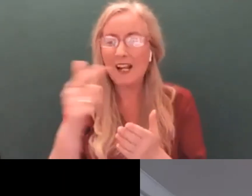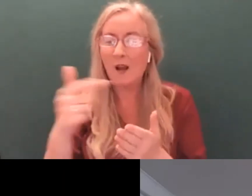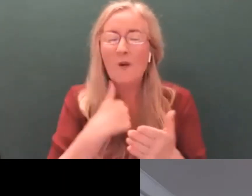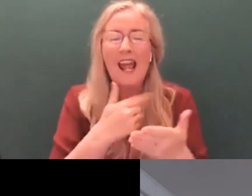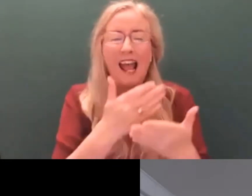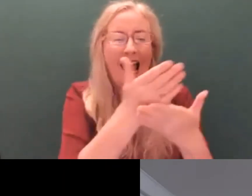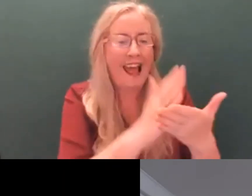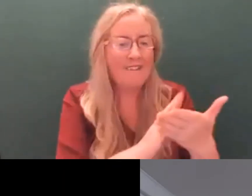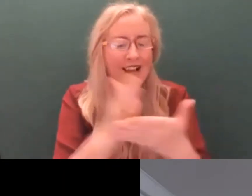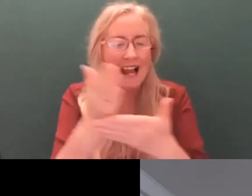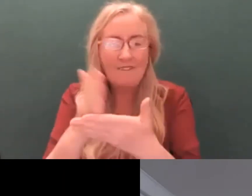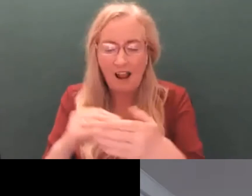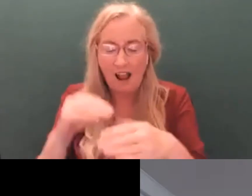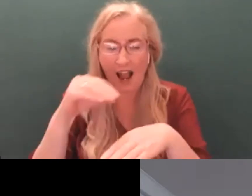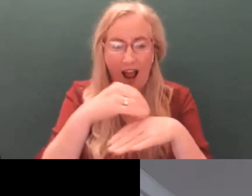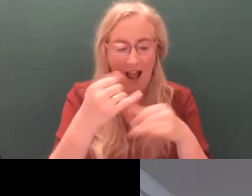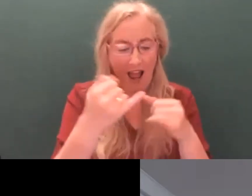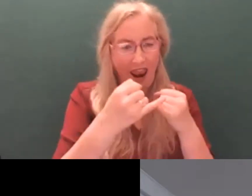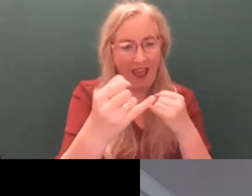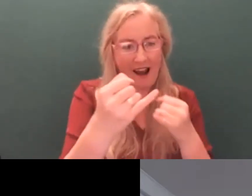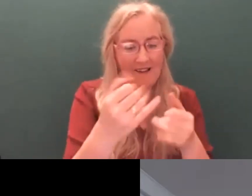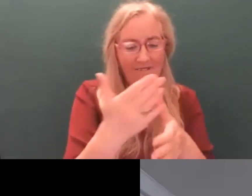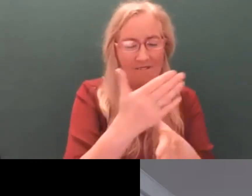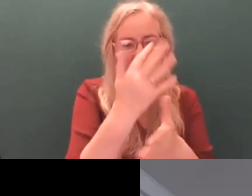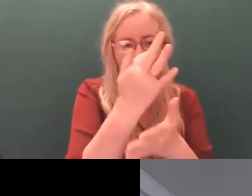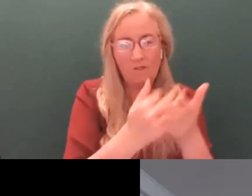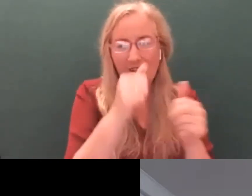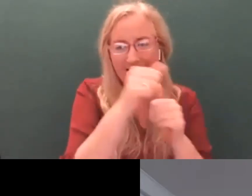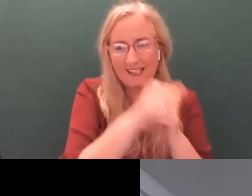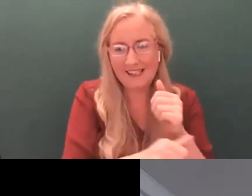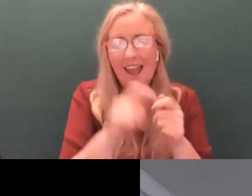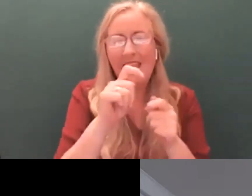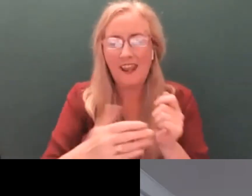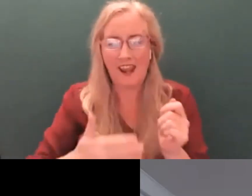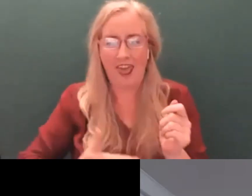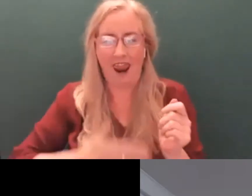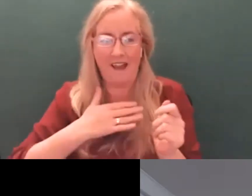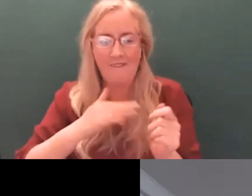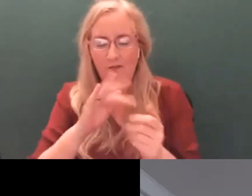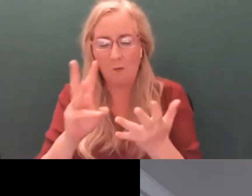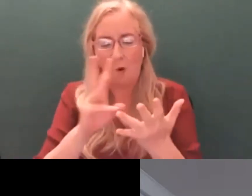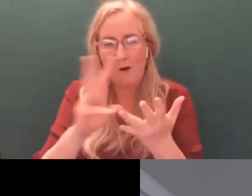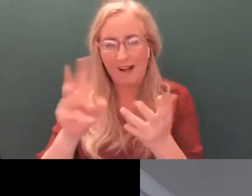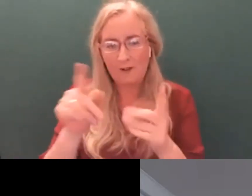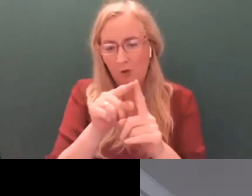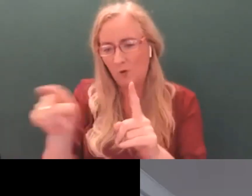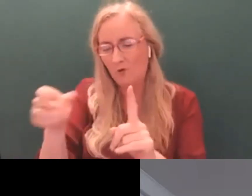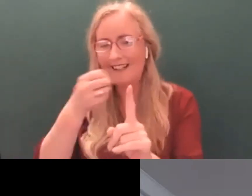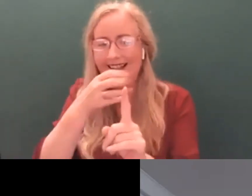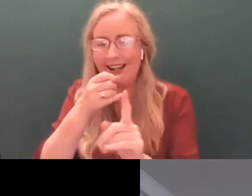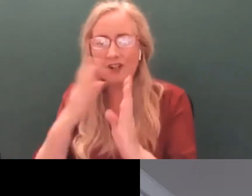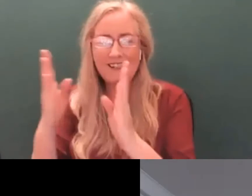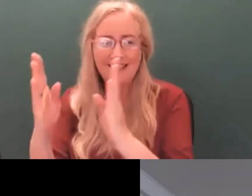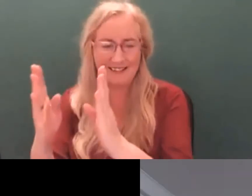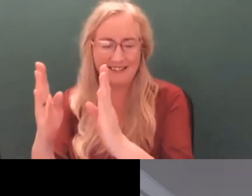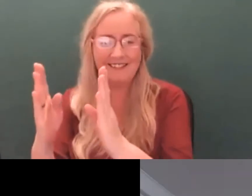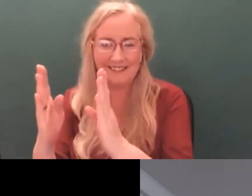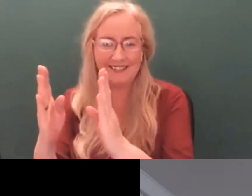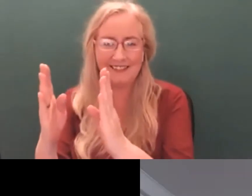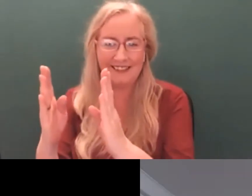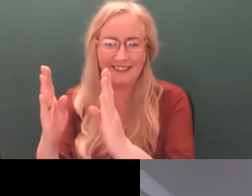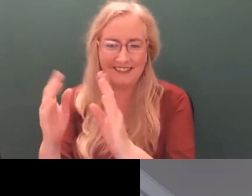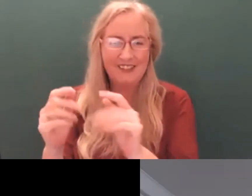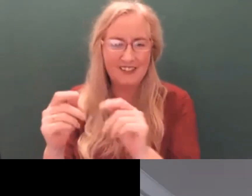We're doing online for the first few days, and then we're going live from the Wednesday to the Saturday. That's been our sort of,